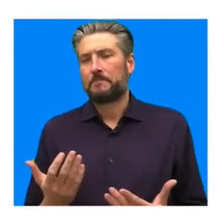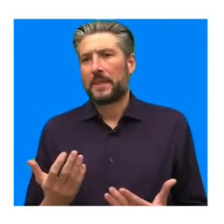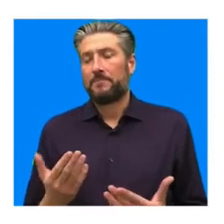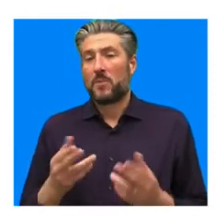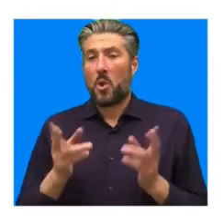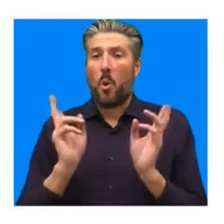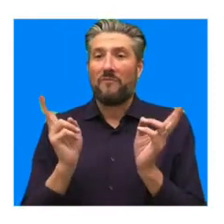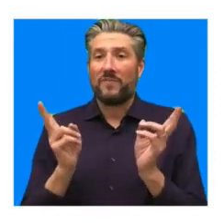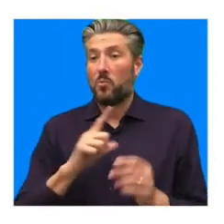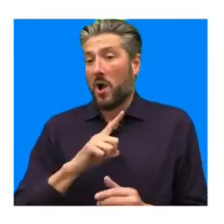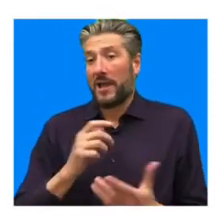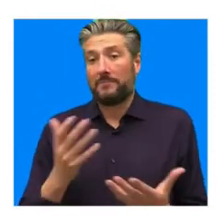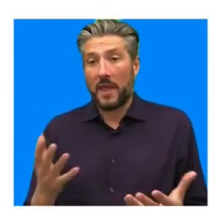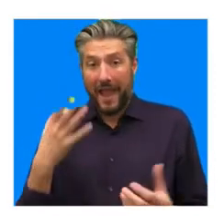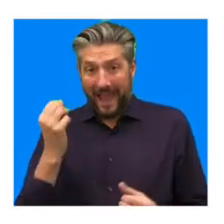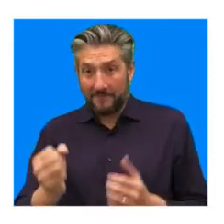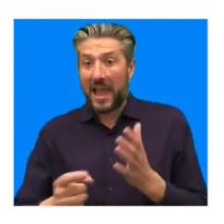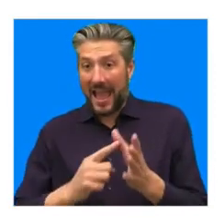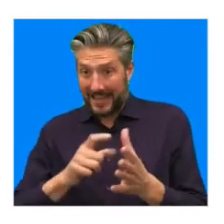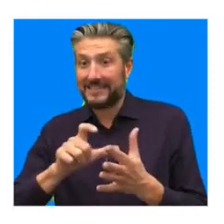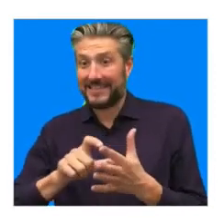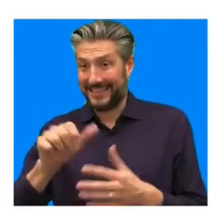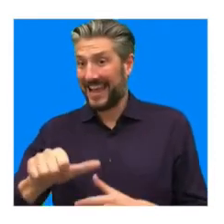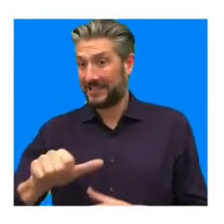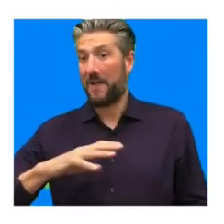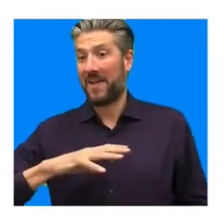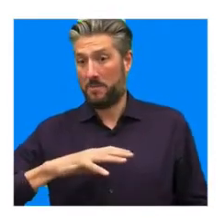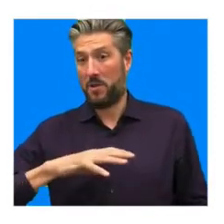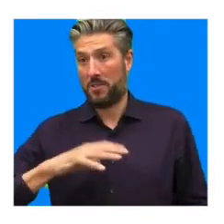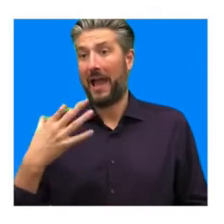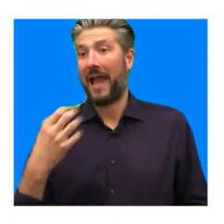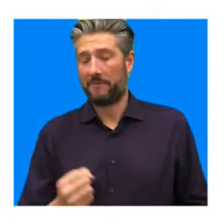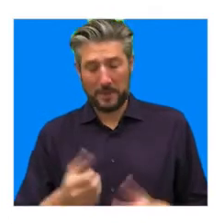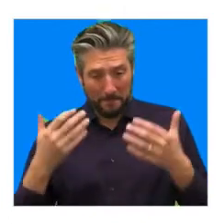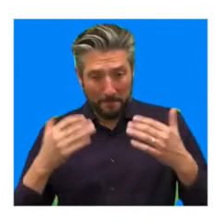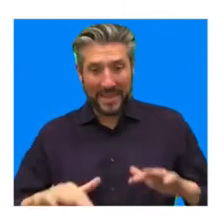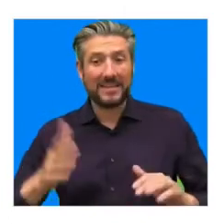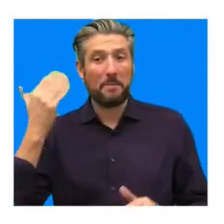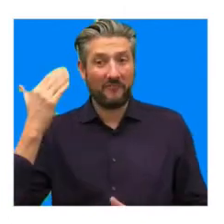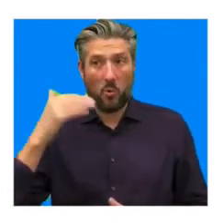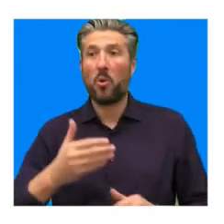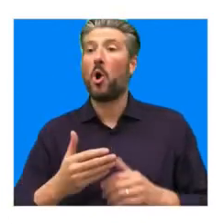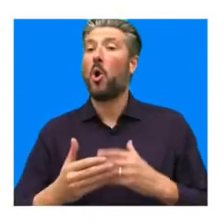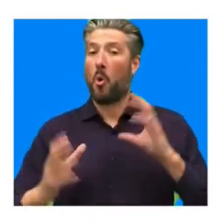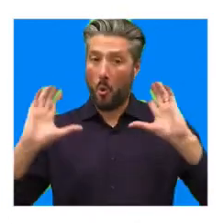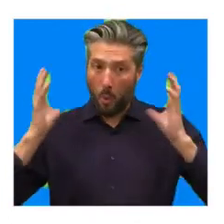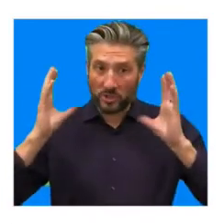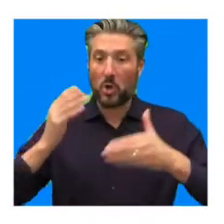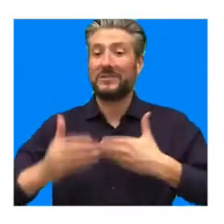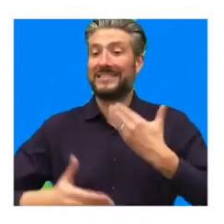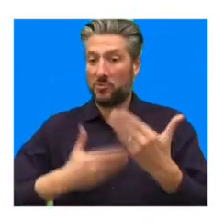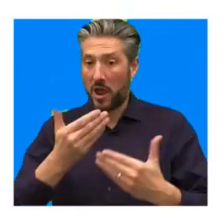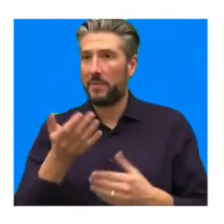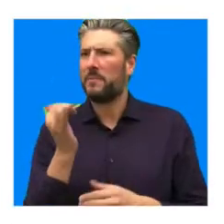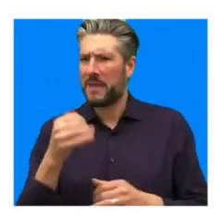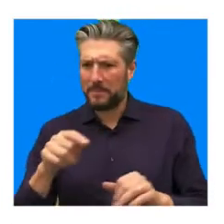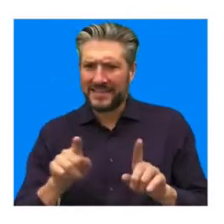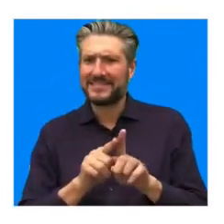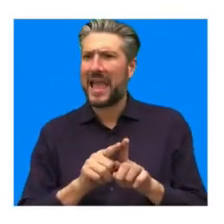description is often available. So there are shows that have been audio described, perhaps on the same channel that's providing it on their